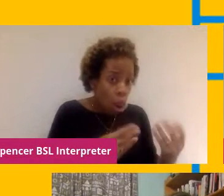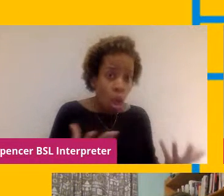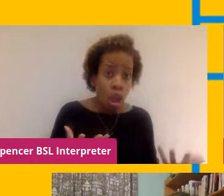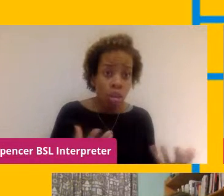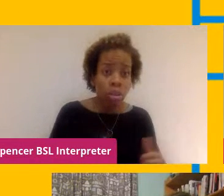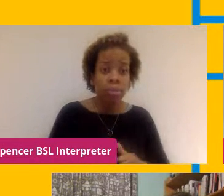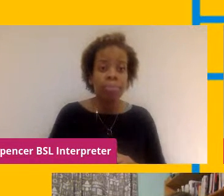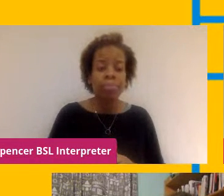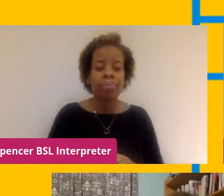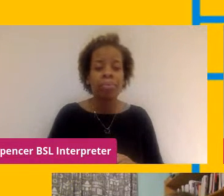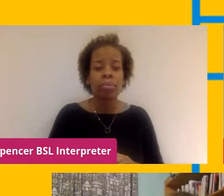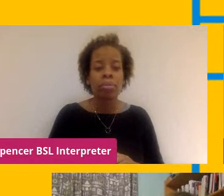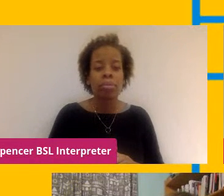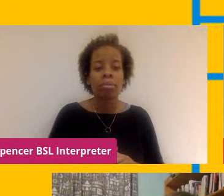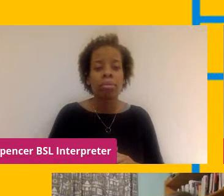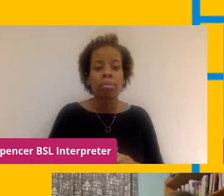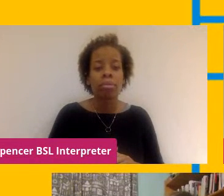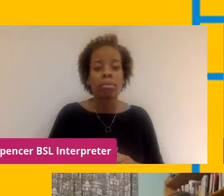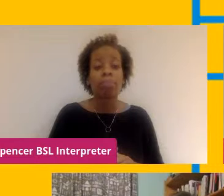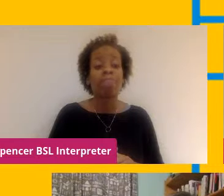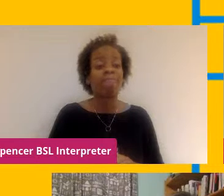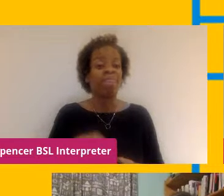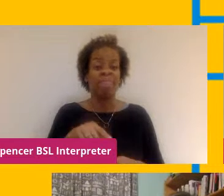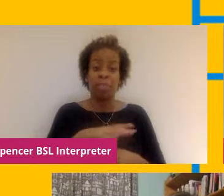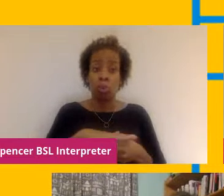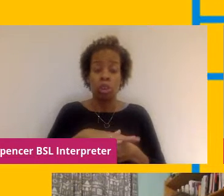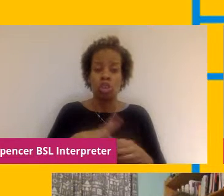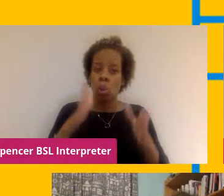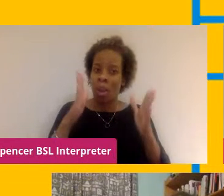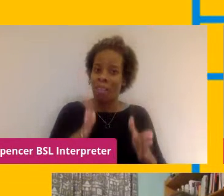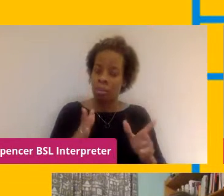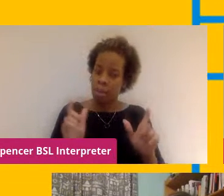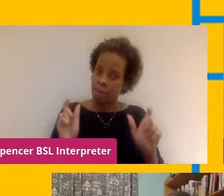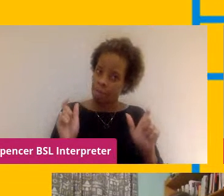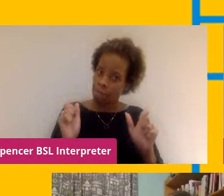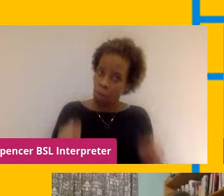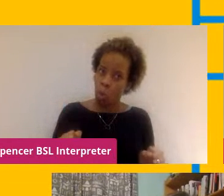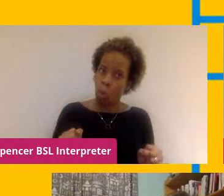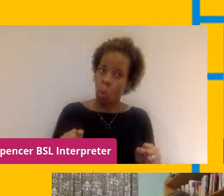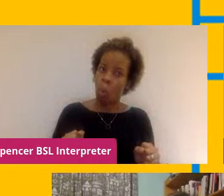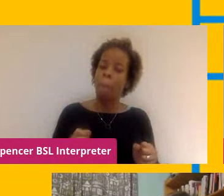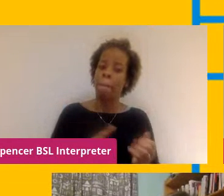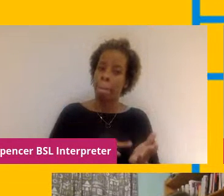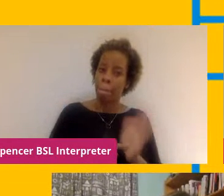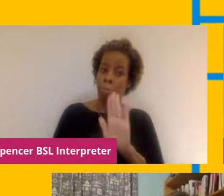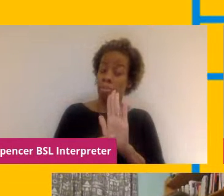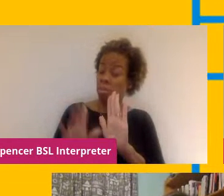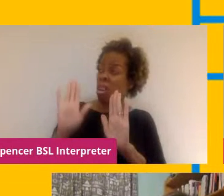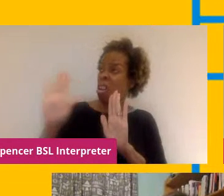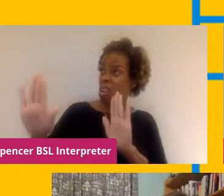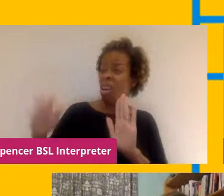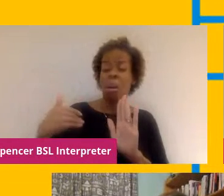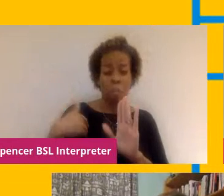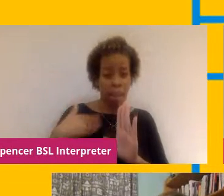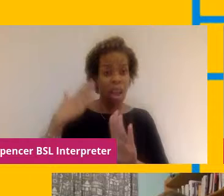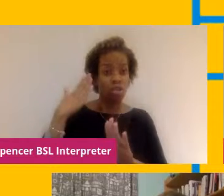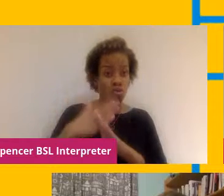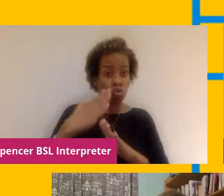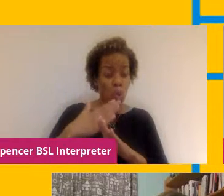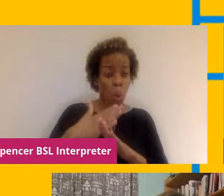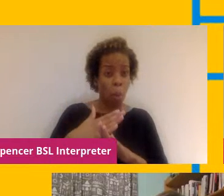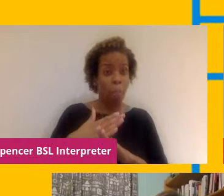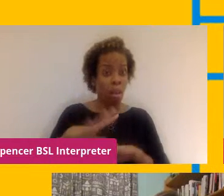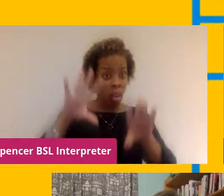It's kind of one of these situations where you just have to hold the line and be really clear that this is a situation where your job has effectively ceased